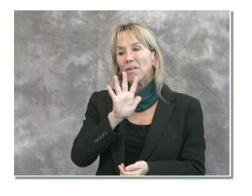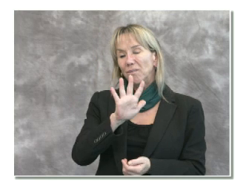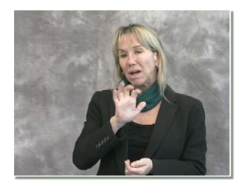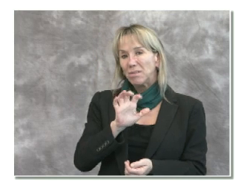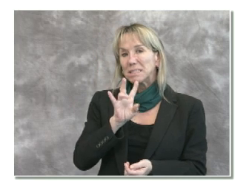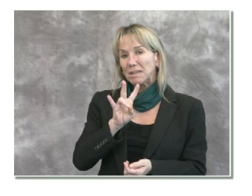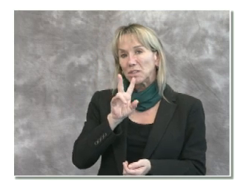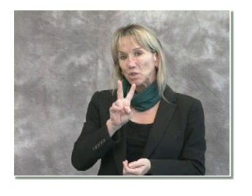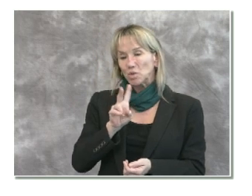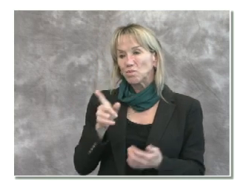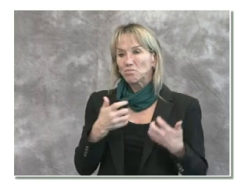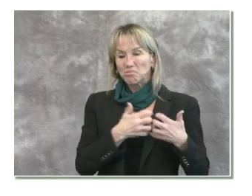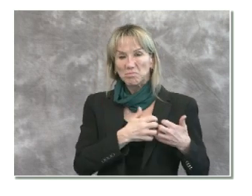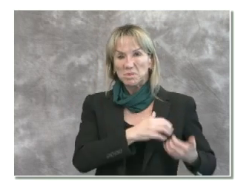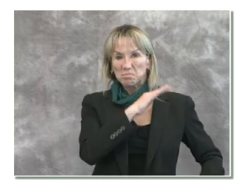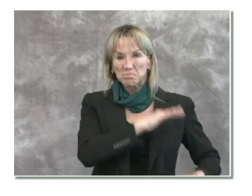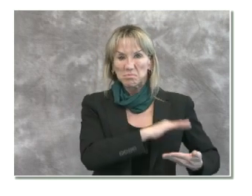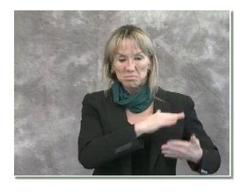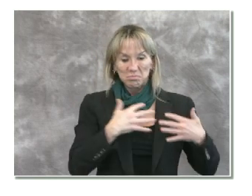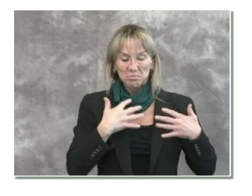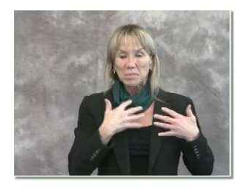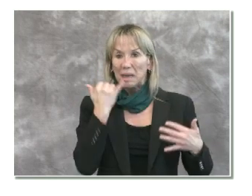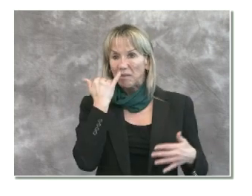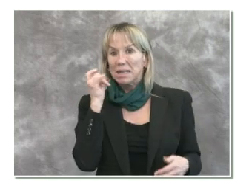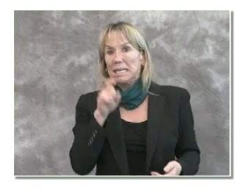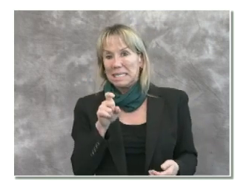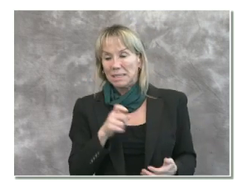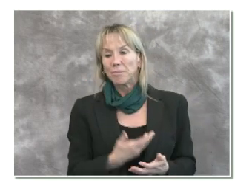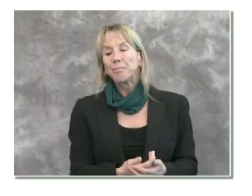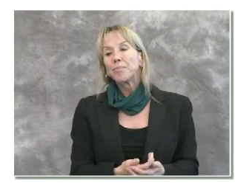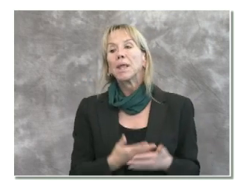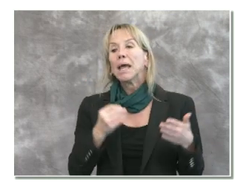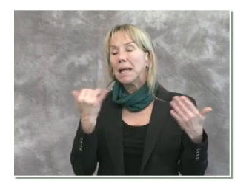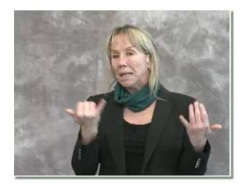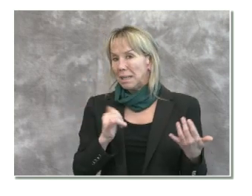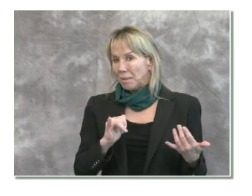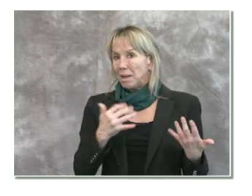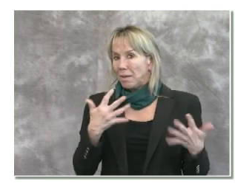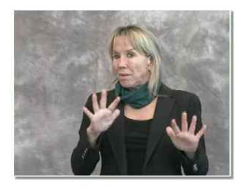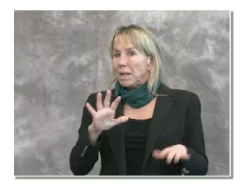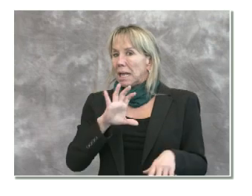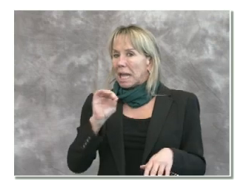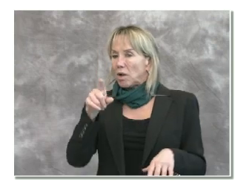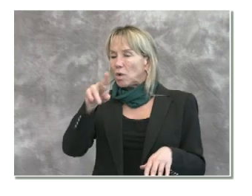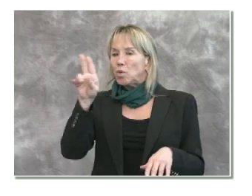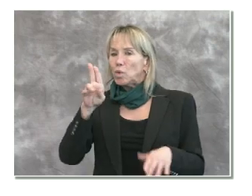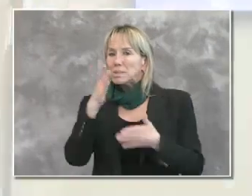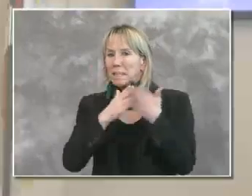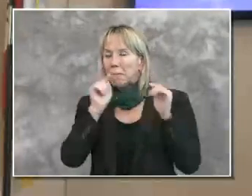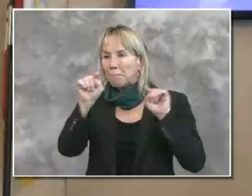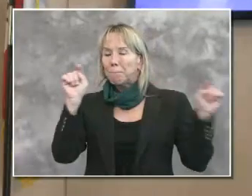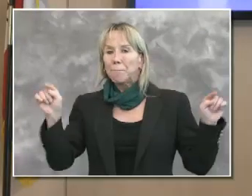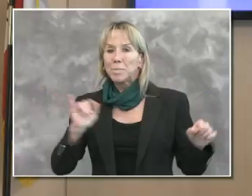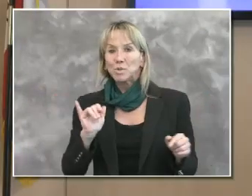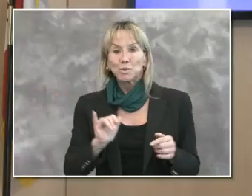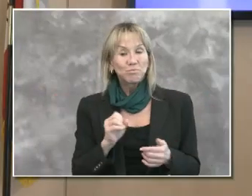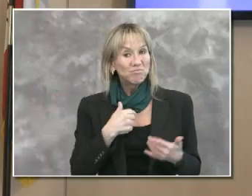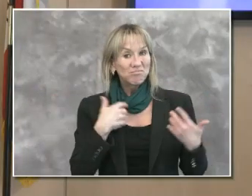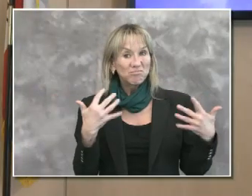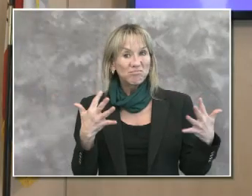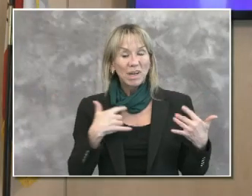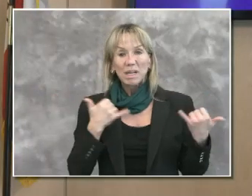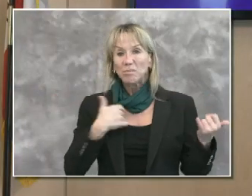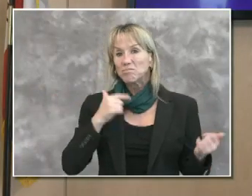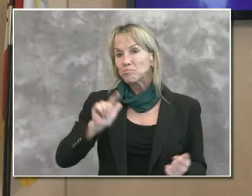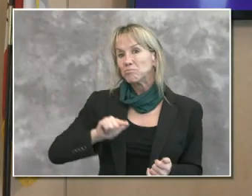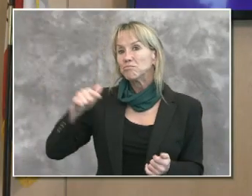available for use today if needed in San Diego County, along with those the county has in ready reserve. That concludes my section of the report, and I will now